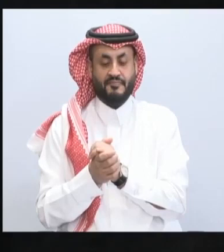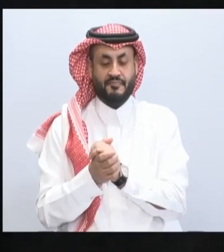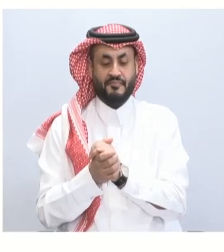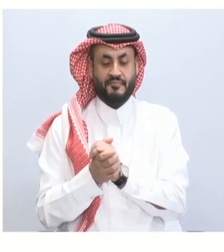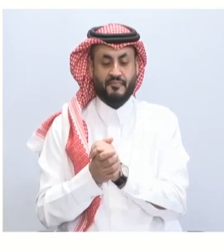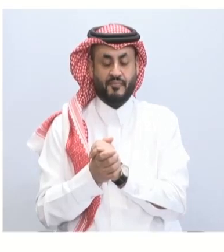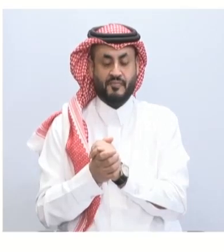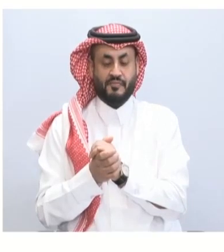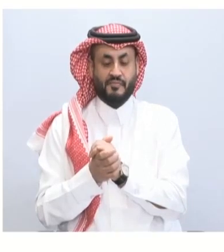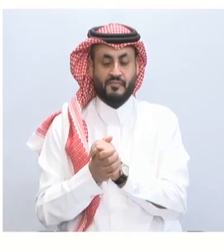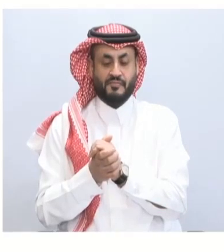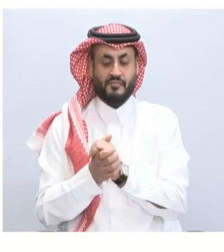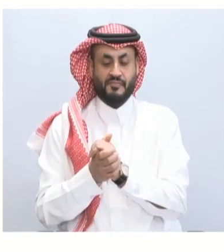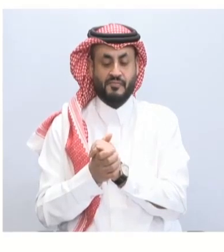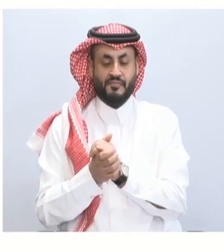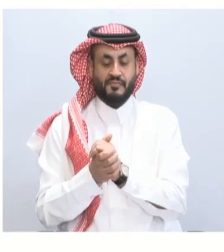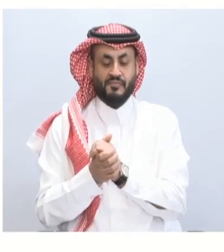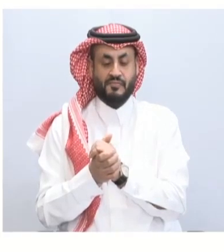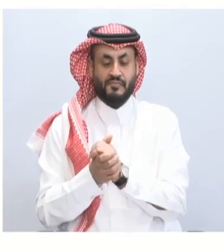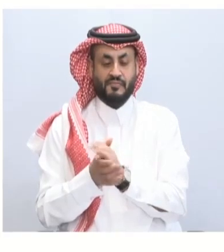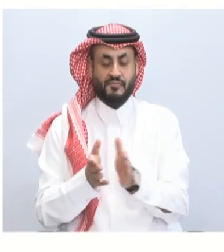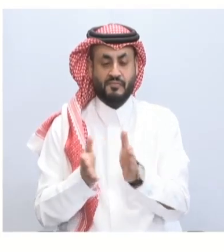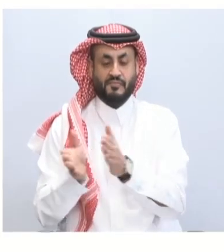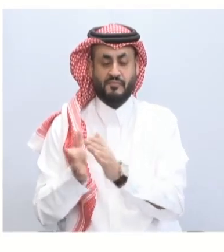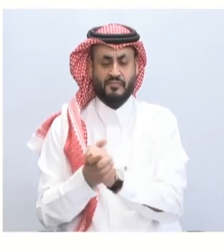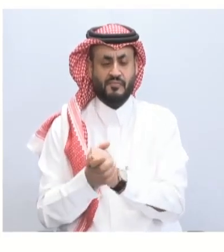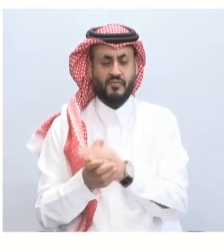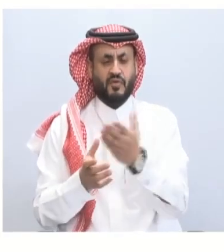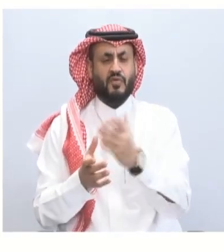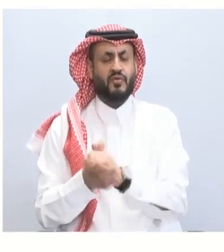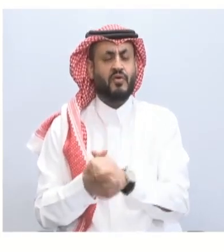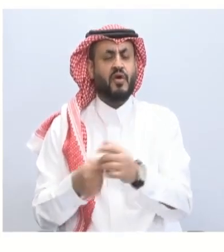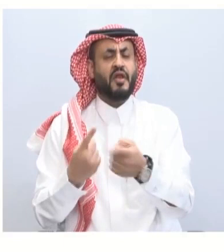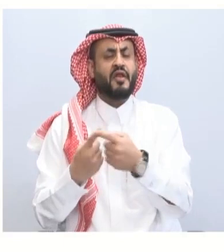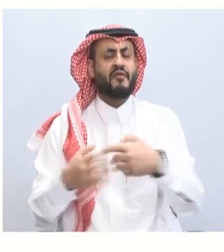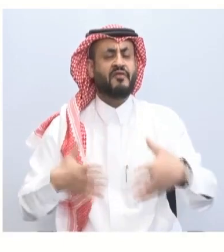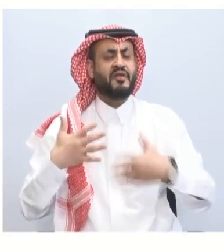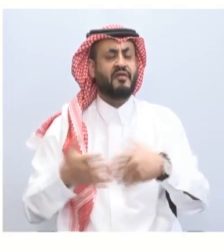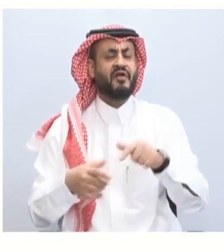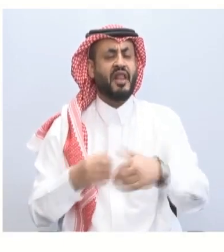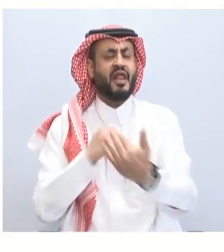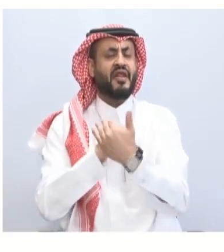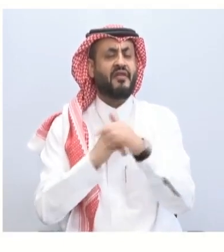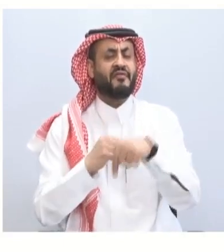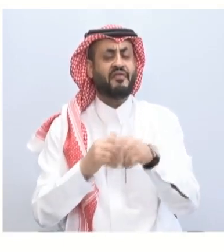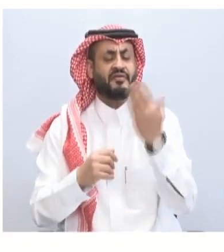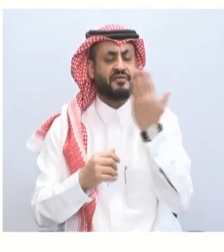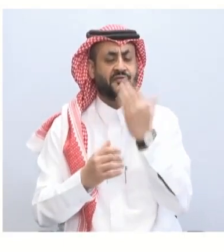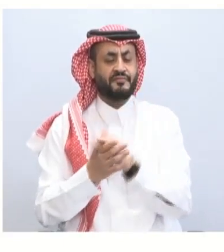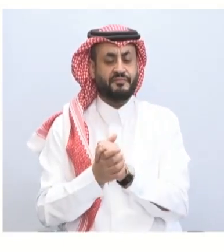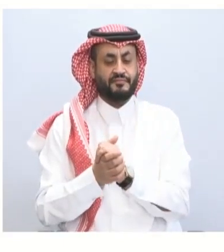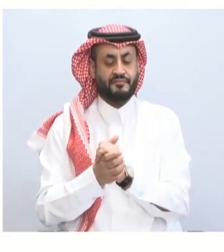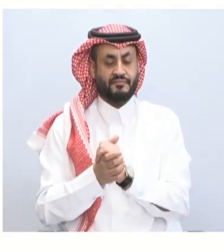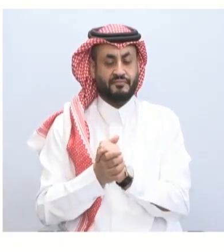language is preferred. Now we have here, what is the most interesting thing that you learned from this reading? There are lots